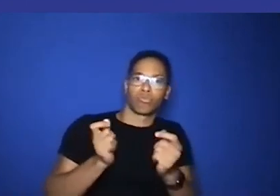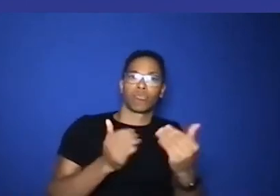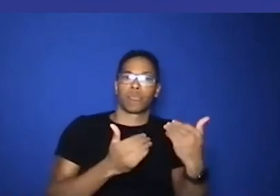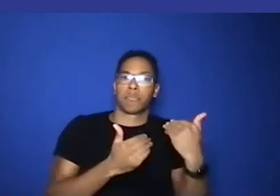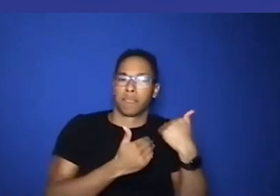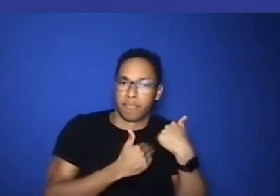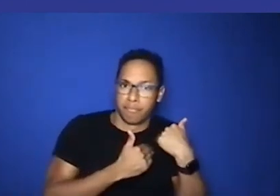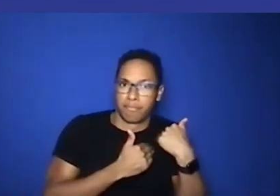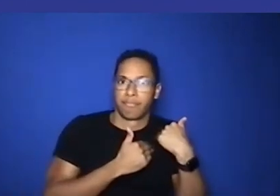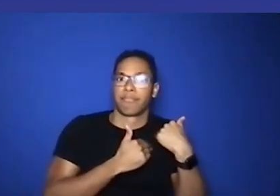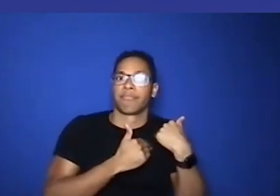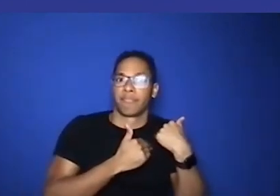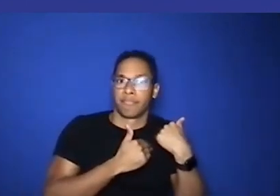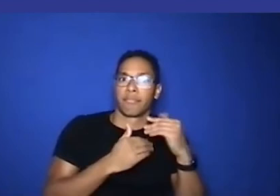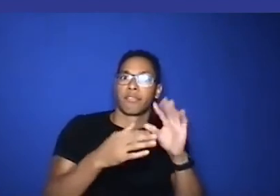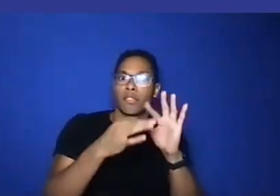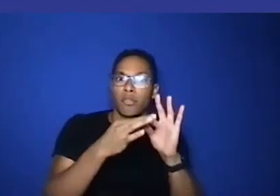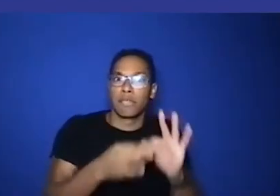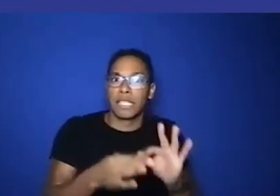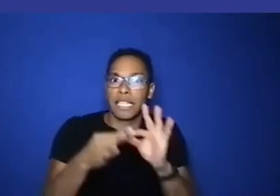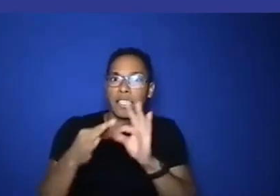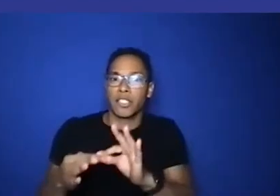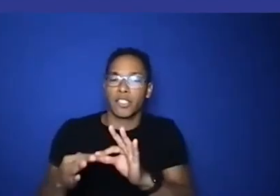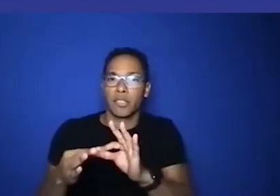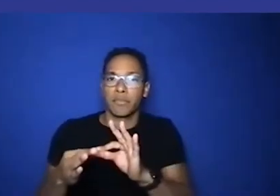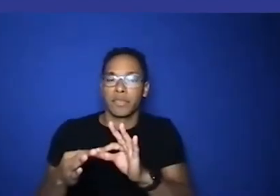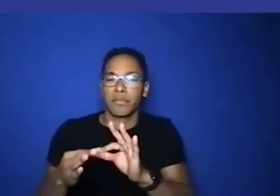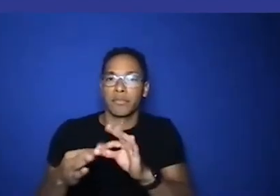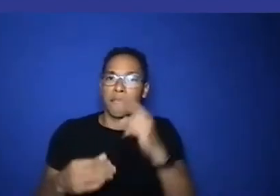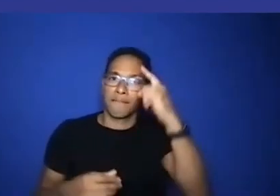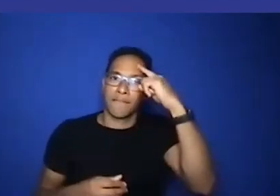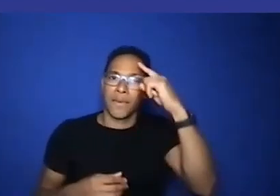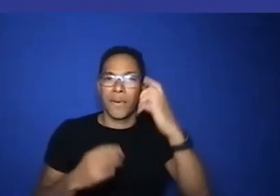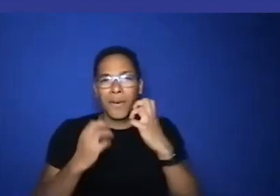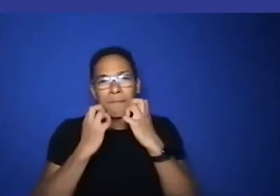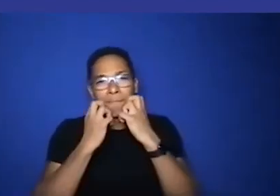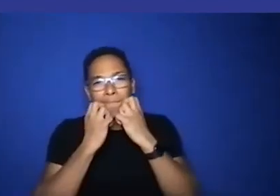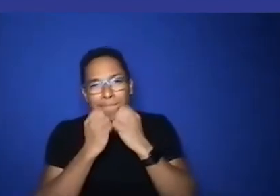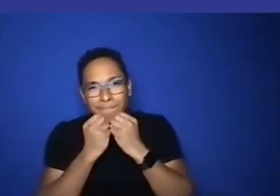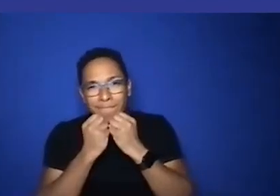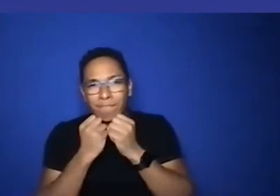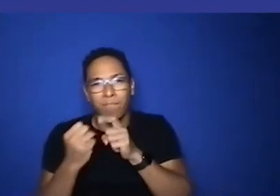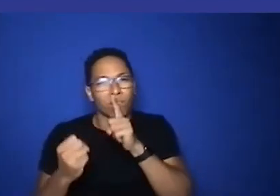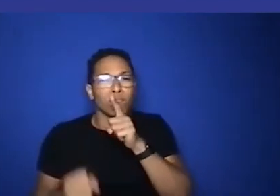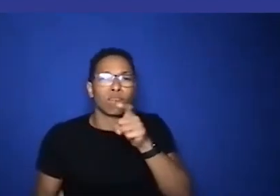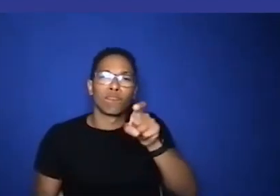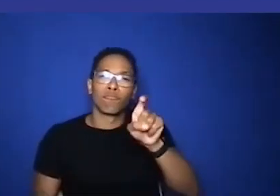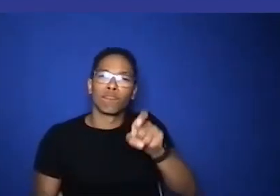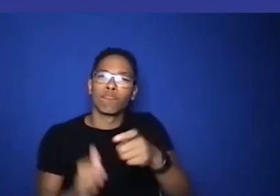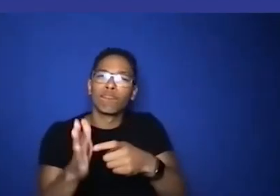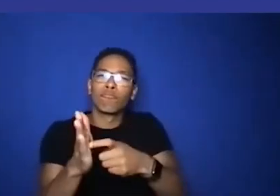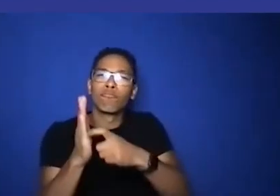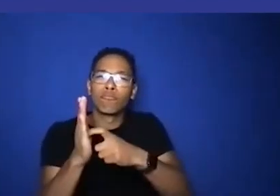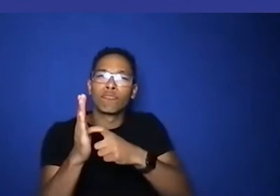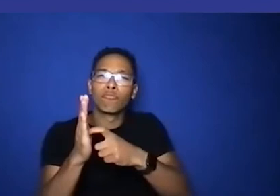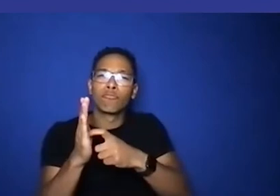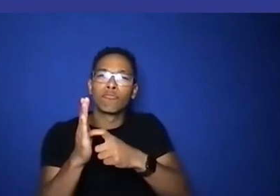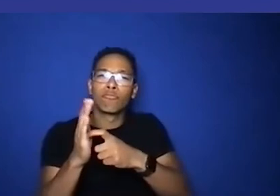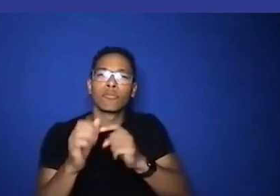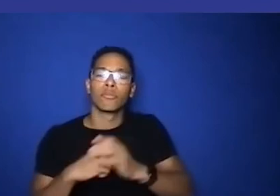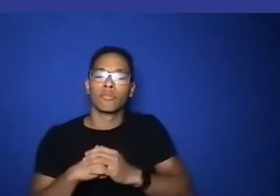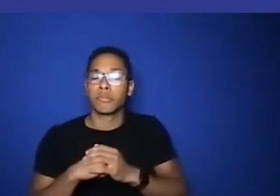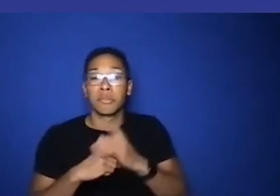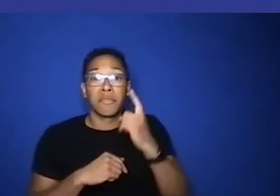obligations, those relationships of care that are necessary and central to